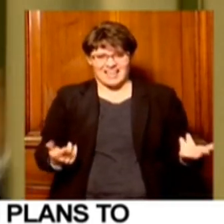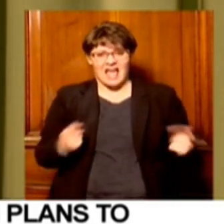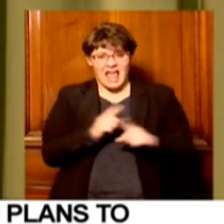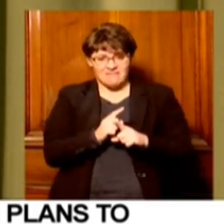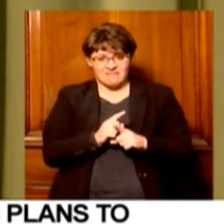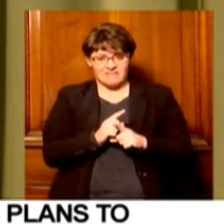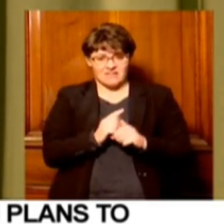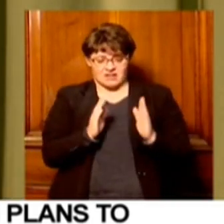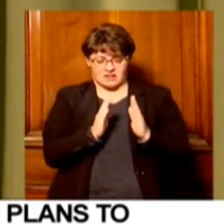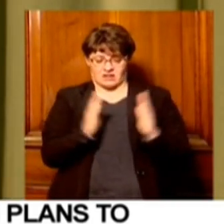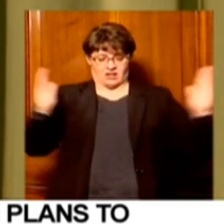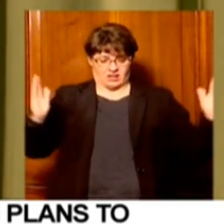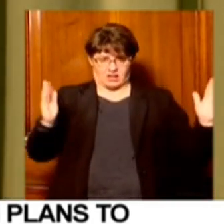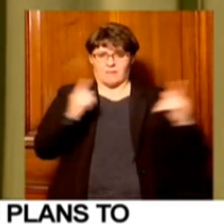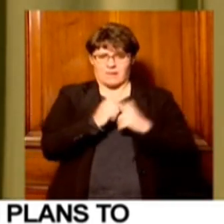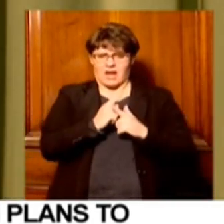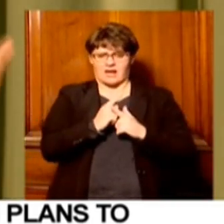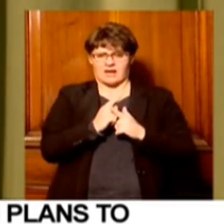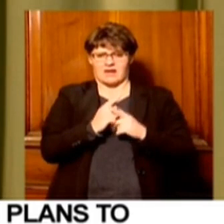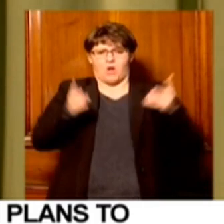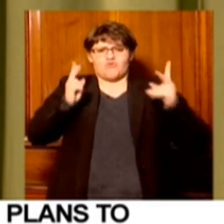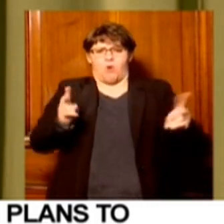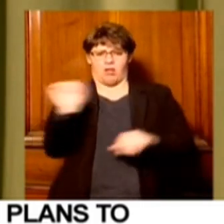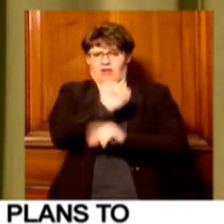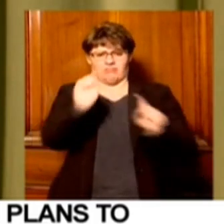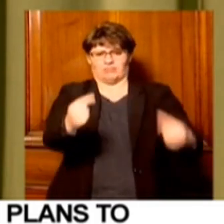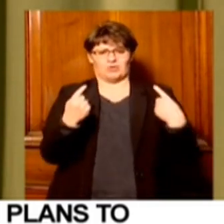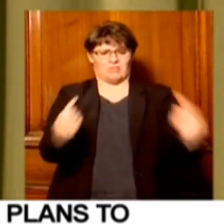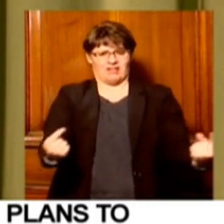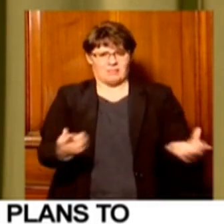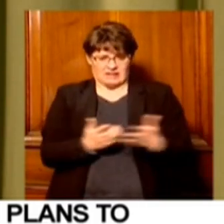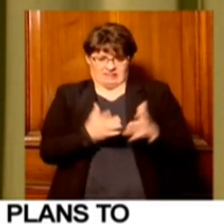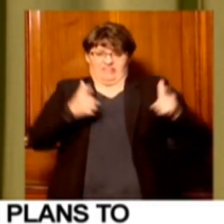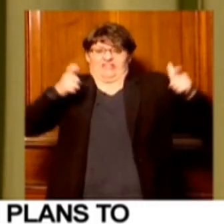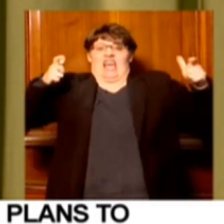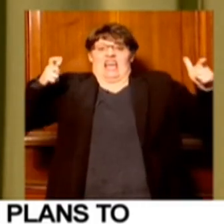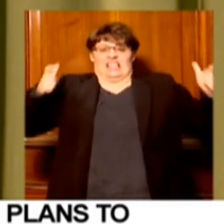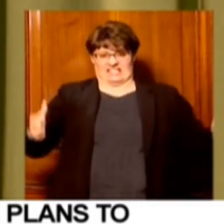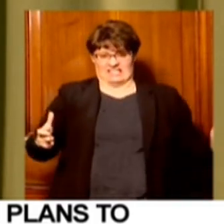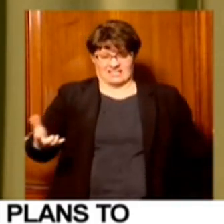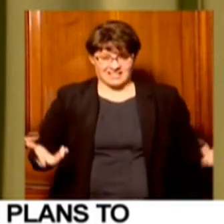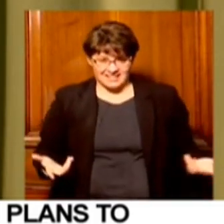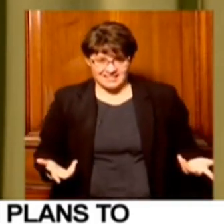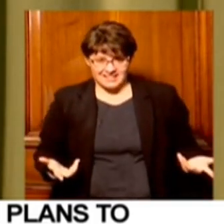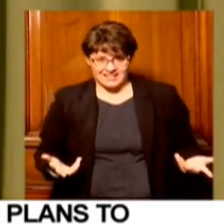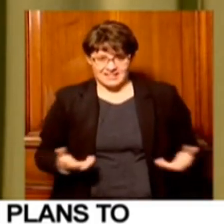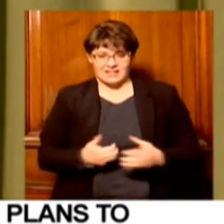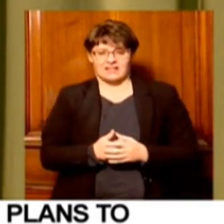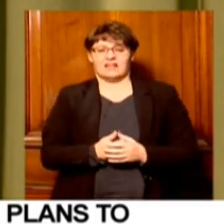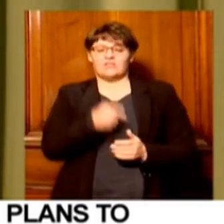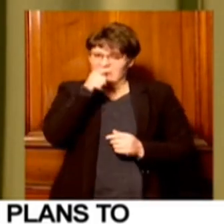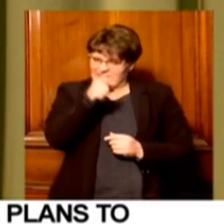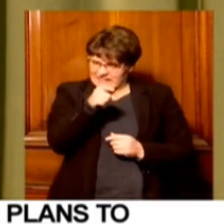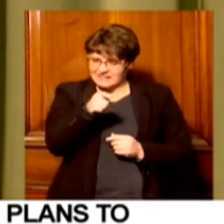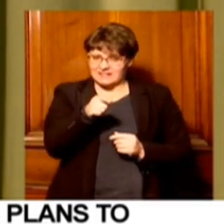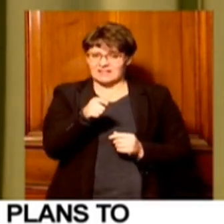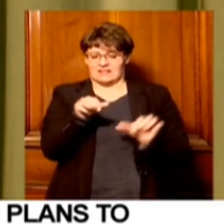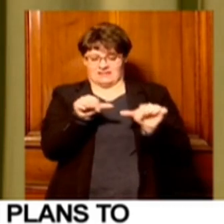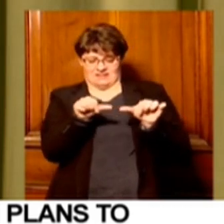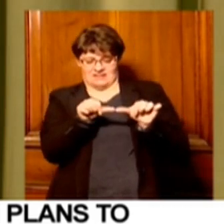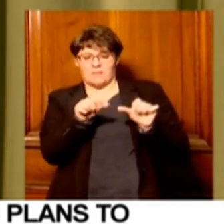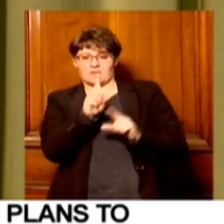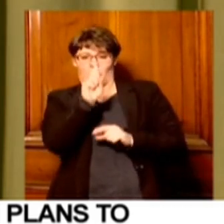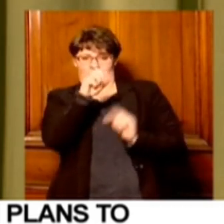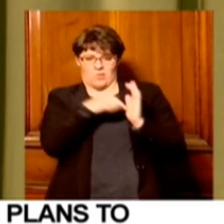abnormal vehicle, which is how we deal with it quite differently, actually. So that those dimensions are the ones